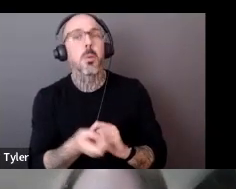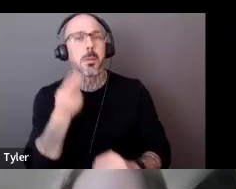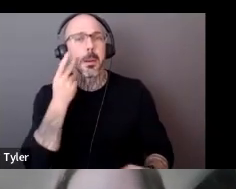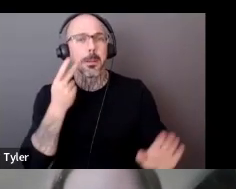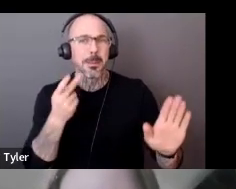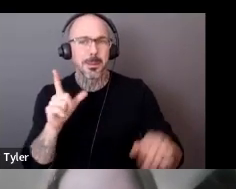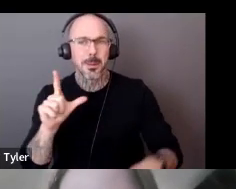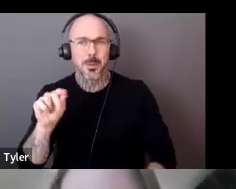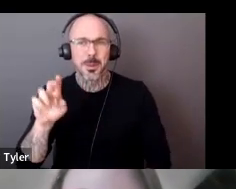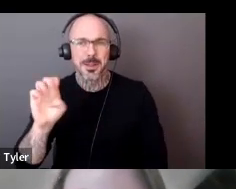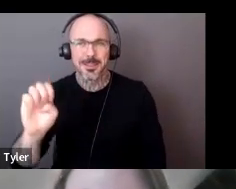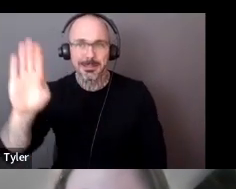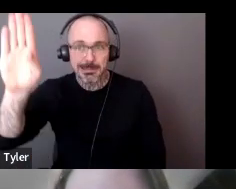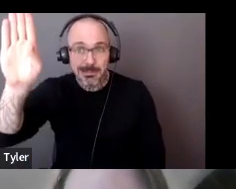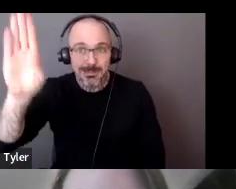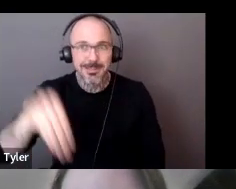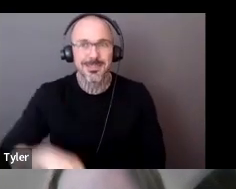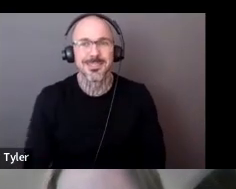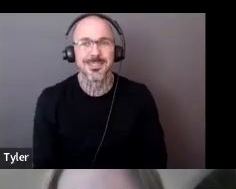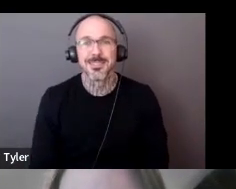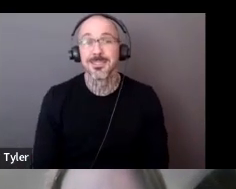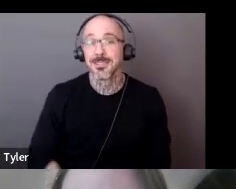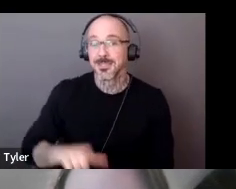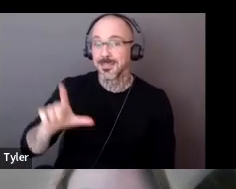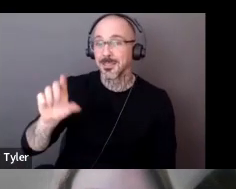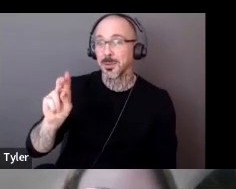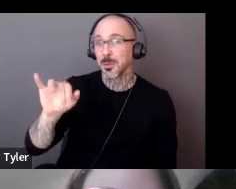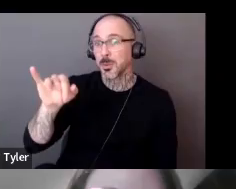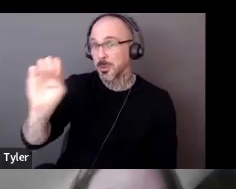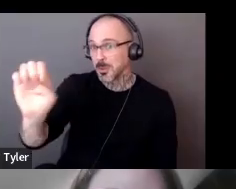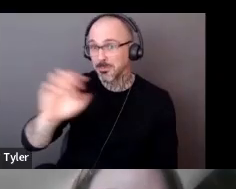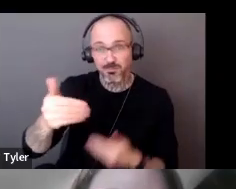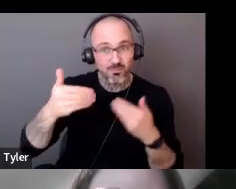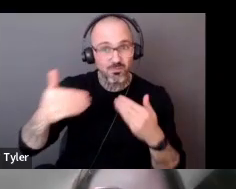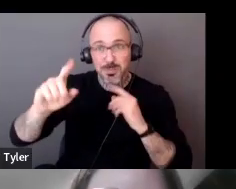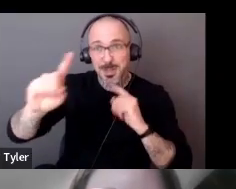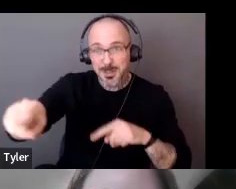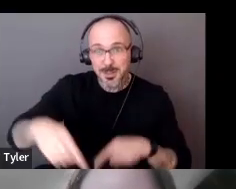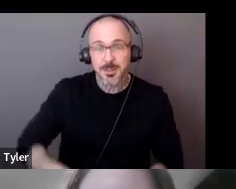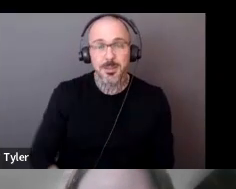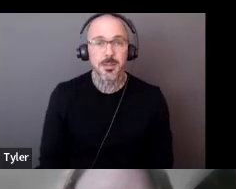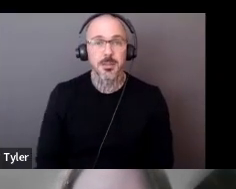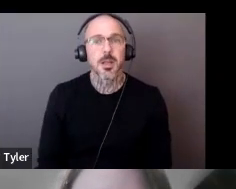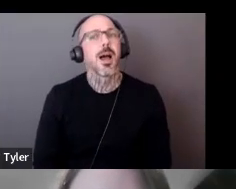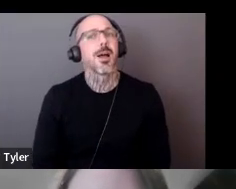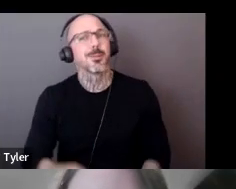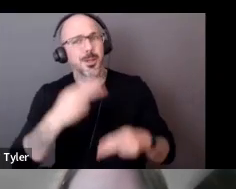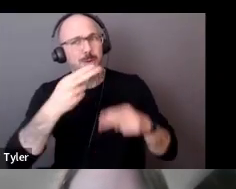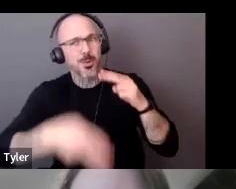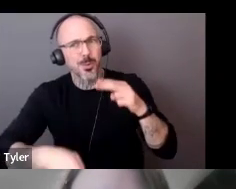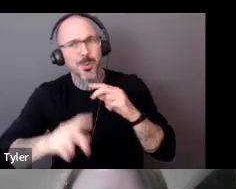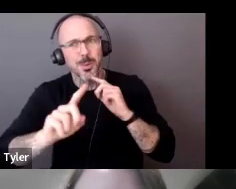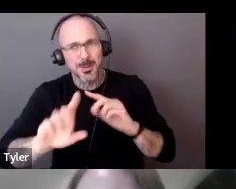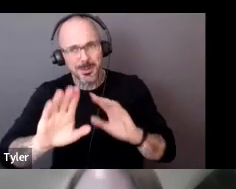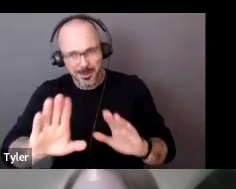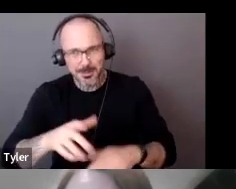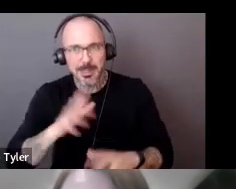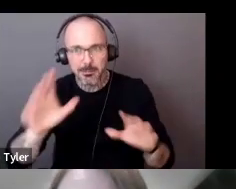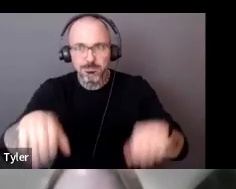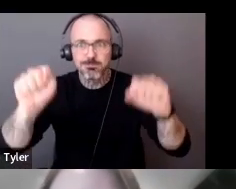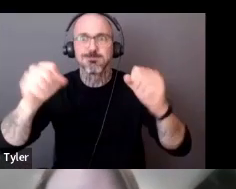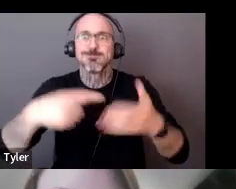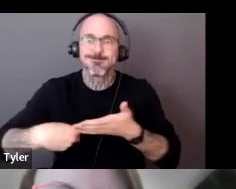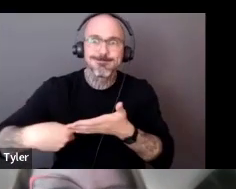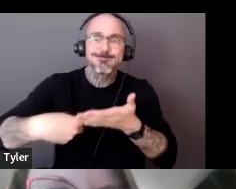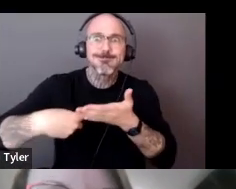their hand. Louise, sure, absolutely. Feel free to unmute. I'll be as quick as I can. I don't want to dominate at all, but